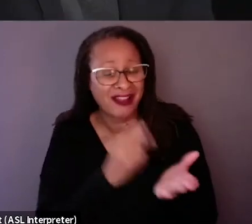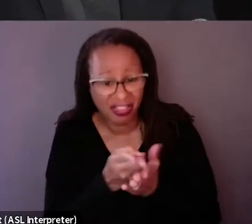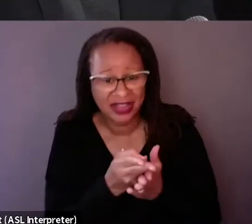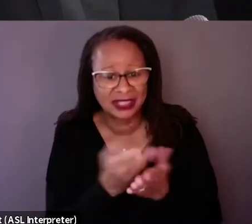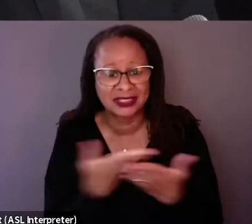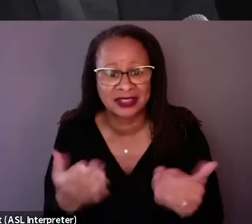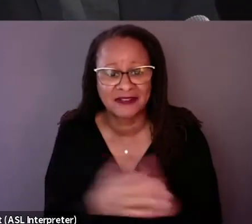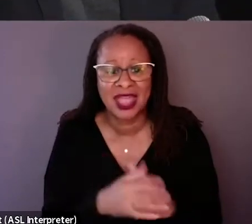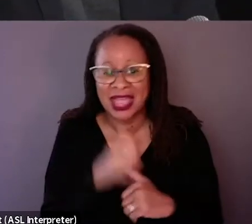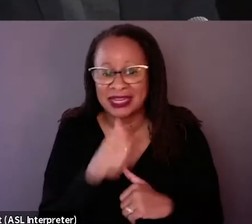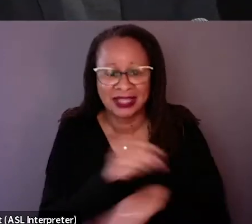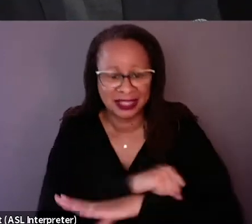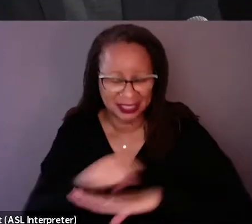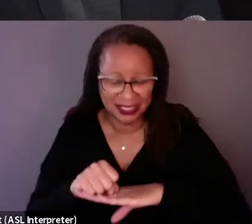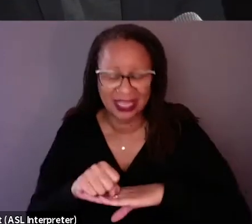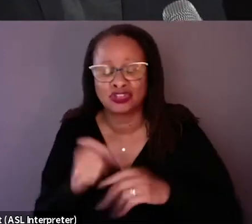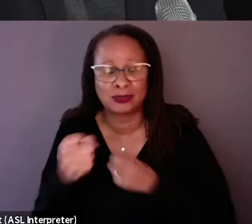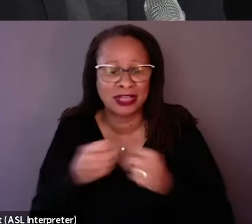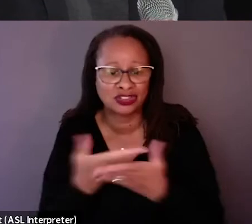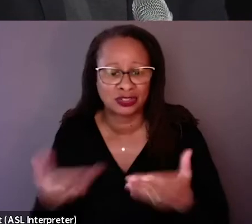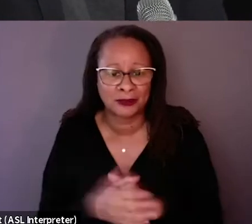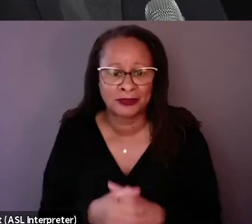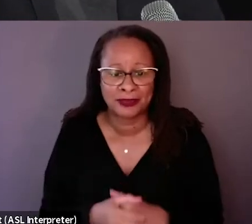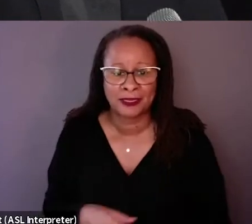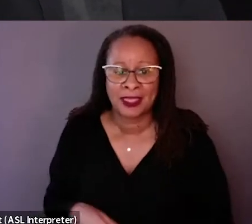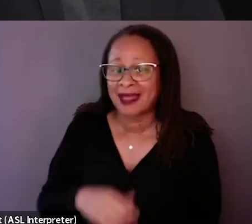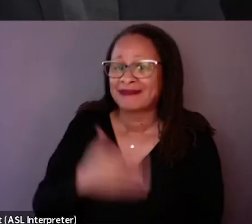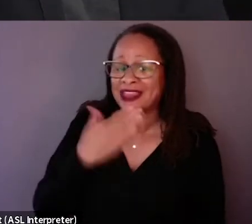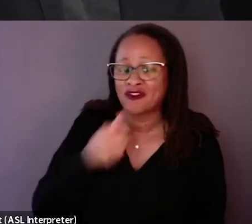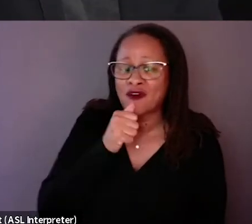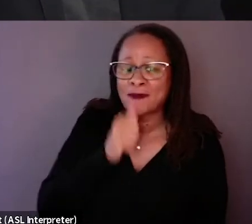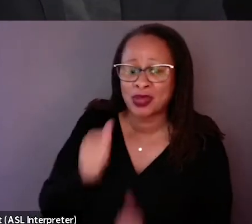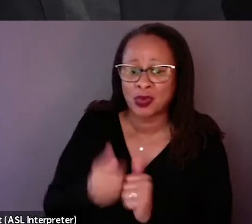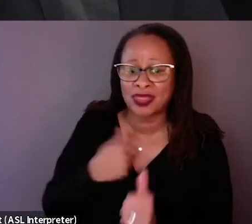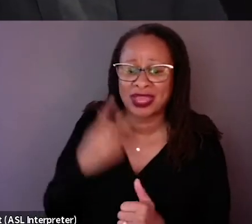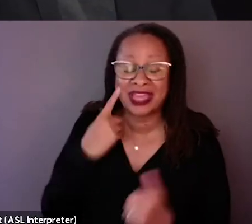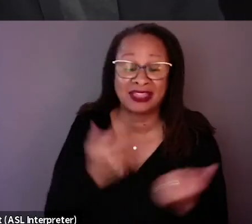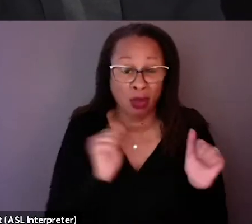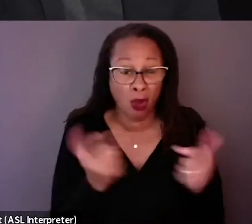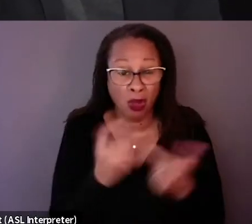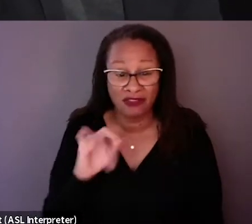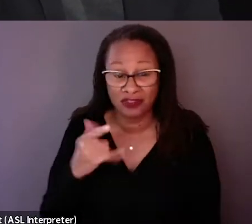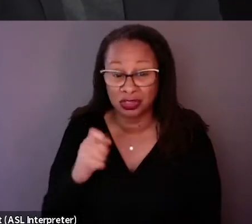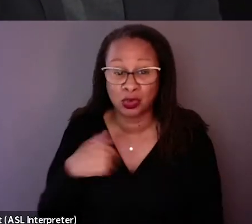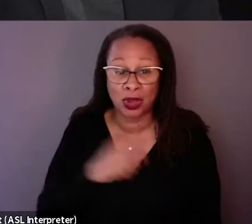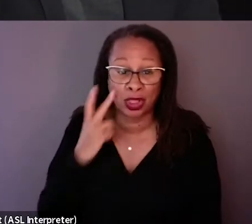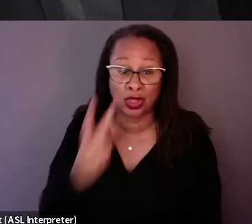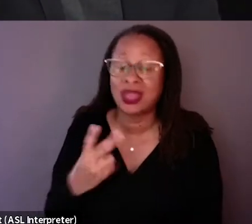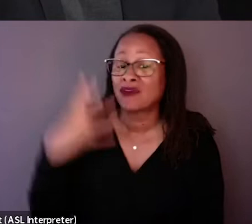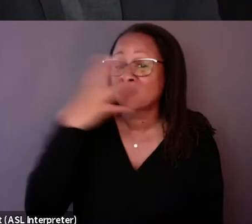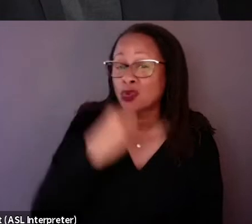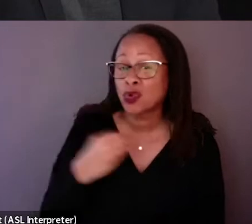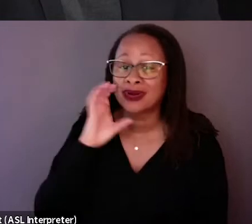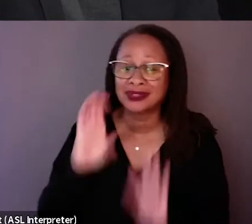great question, and I remembered what I meant to say, so thank you for bearing with me. But in those shards of footage that we're looking at, there is gorgeous imagery